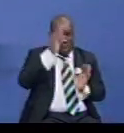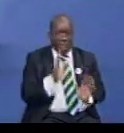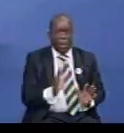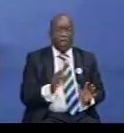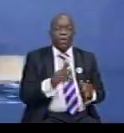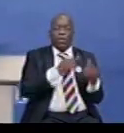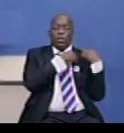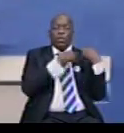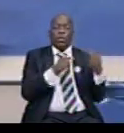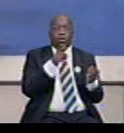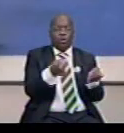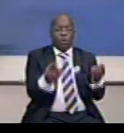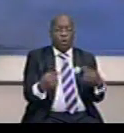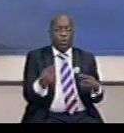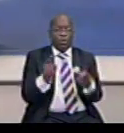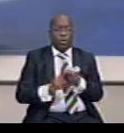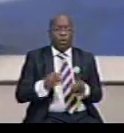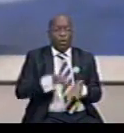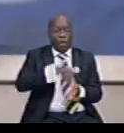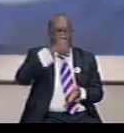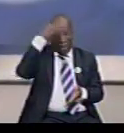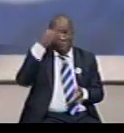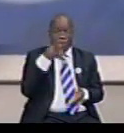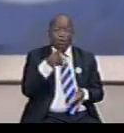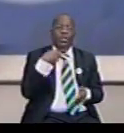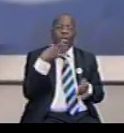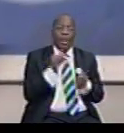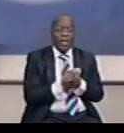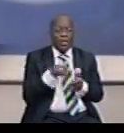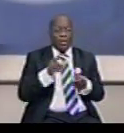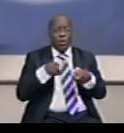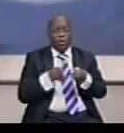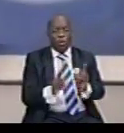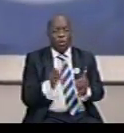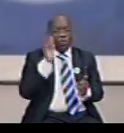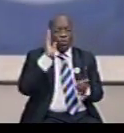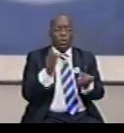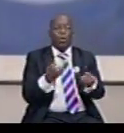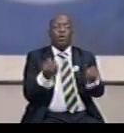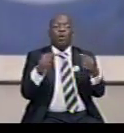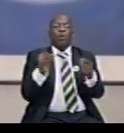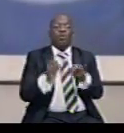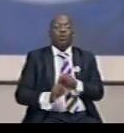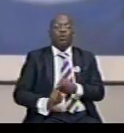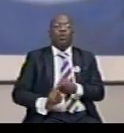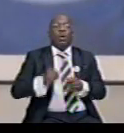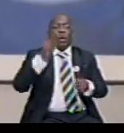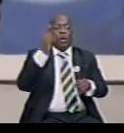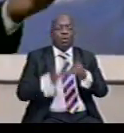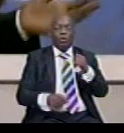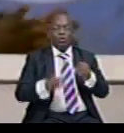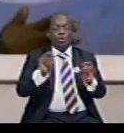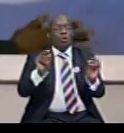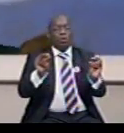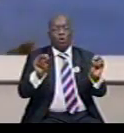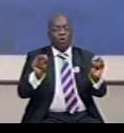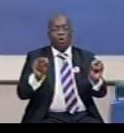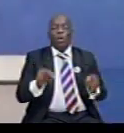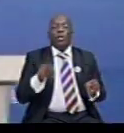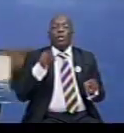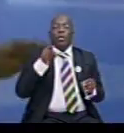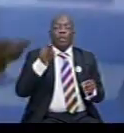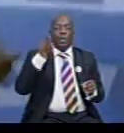said the world is going to come to an end, no, it's not going to come to an end, he would have corrected them.